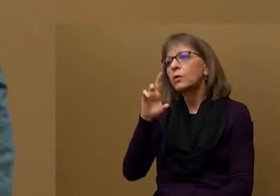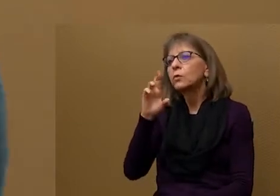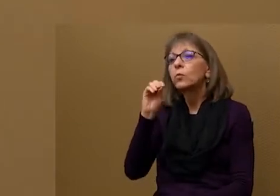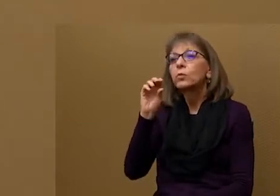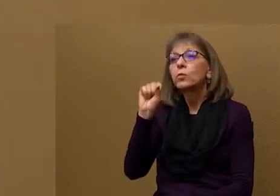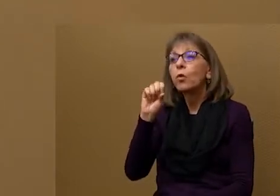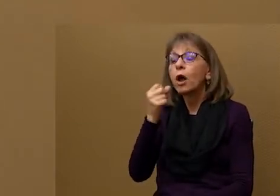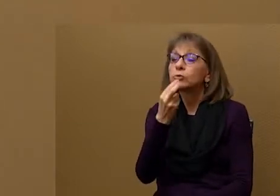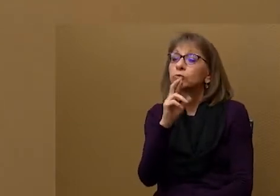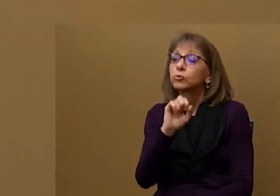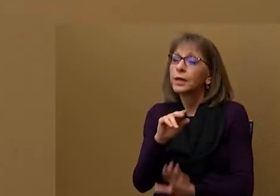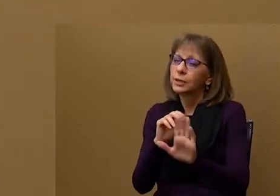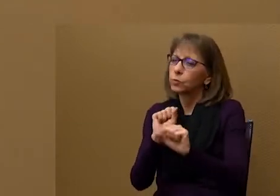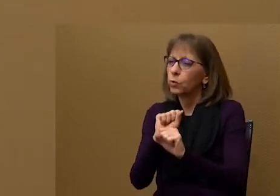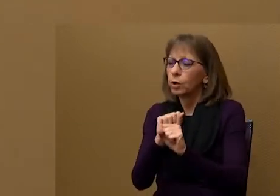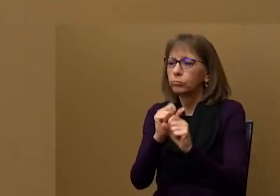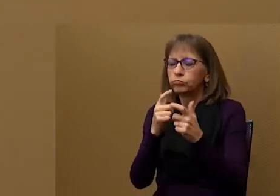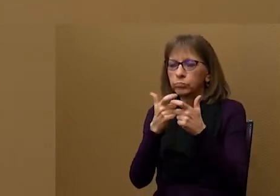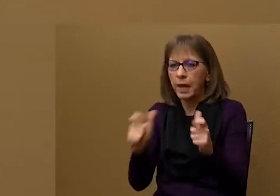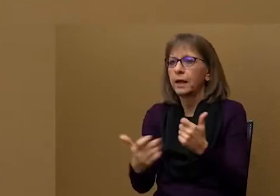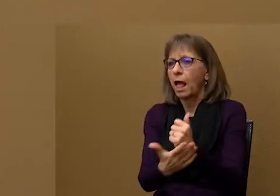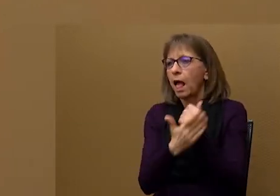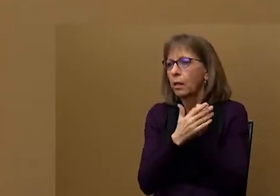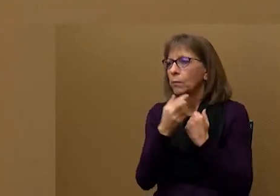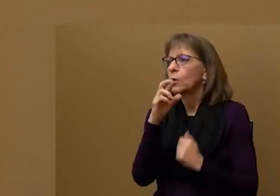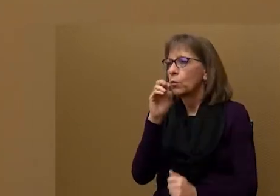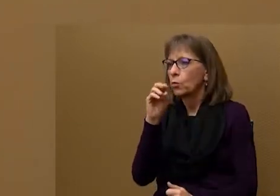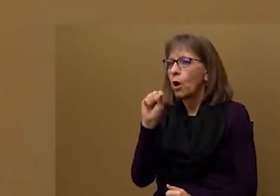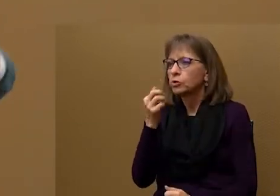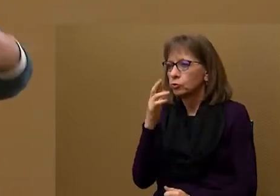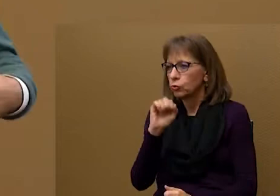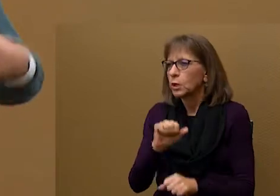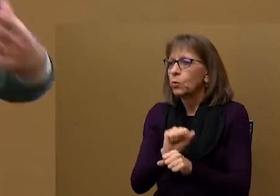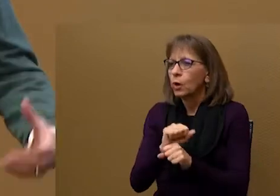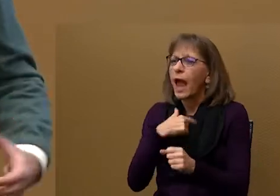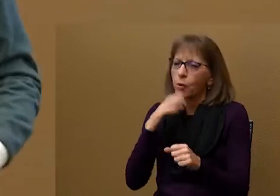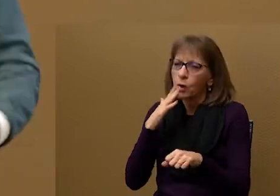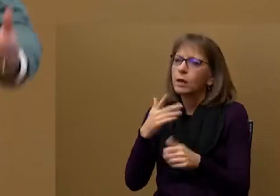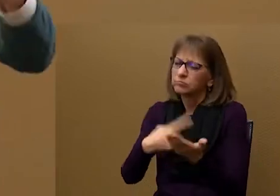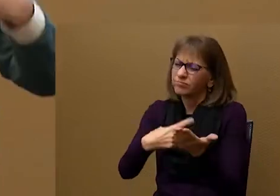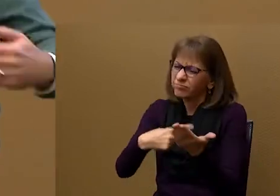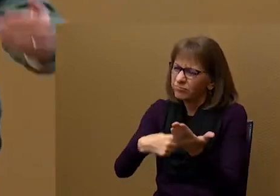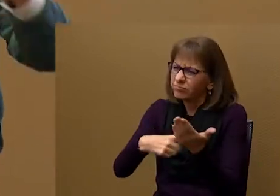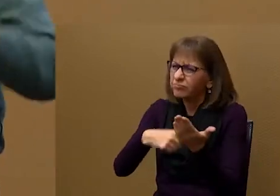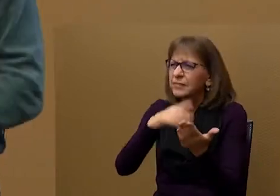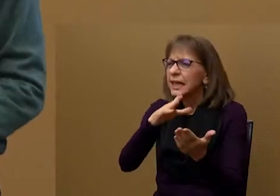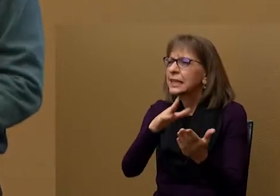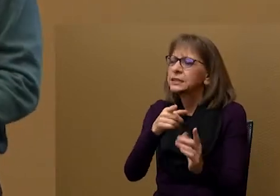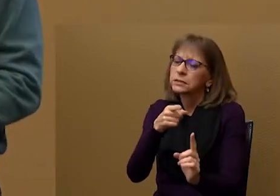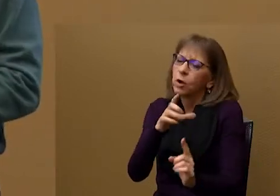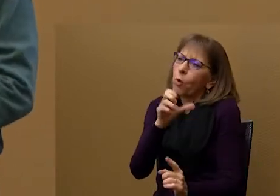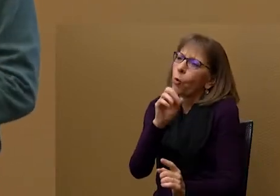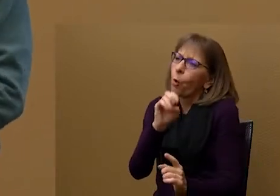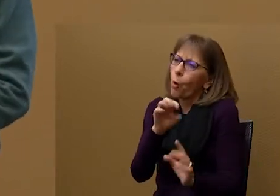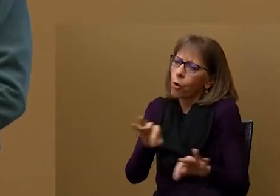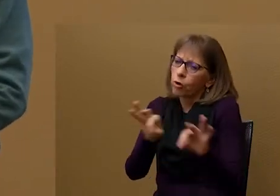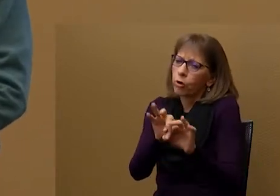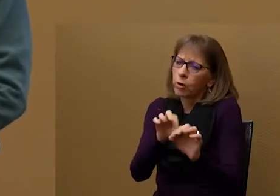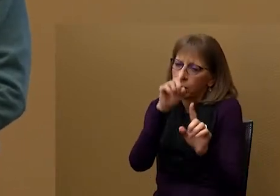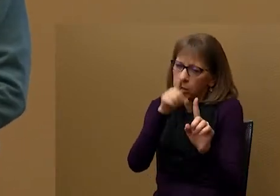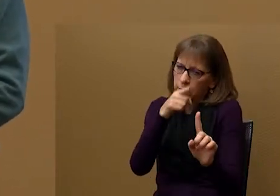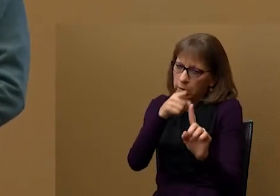I found Ross Greene's work enormously helpful. And so I'm going to spend some time dwelling on that and talking to you about some of his